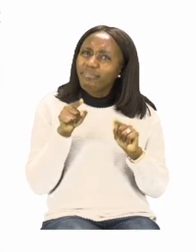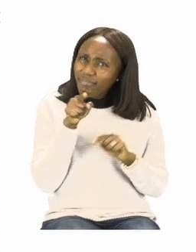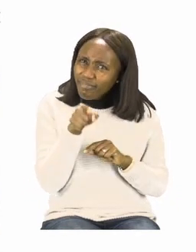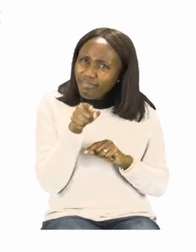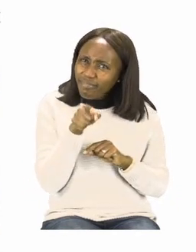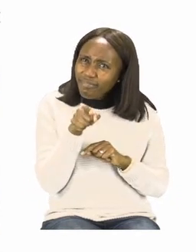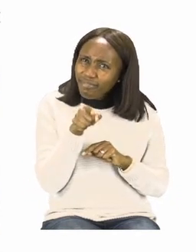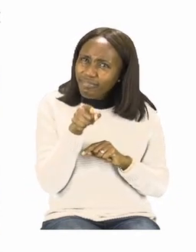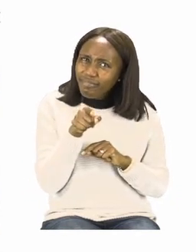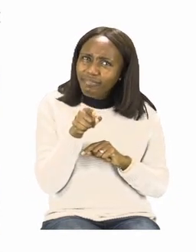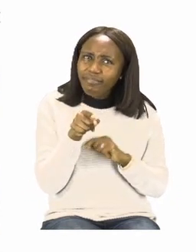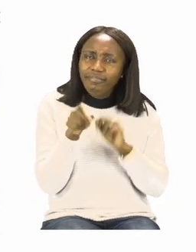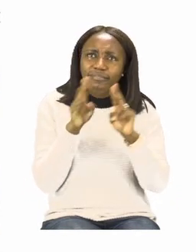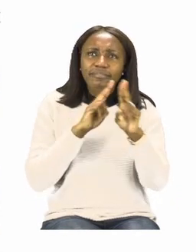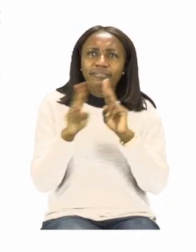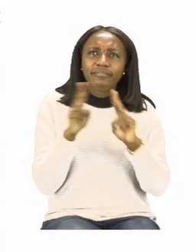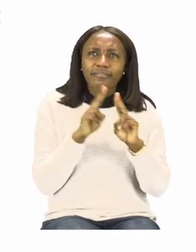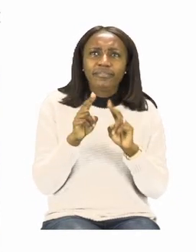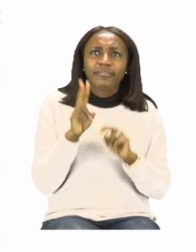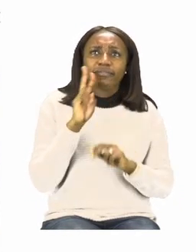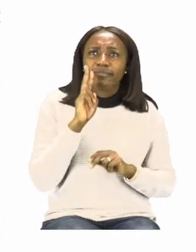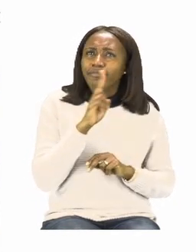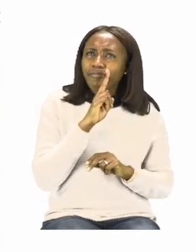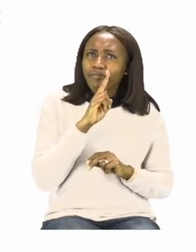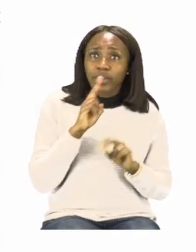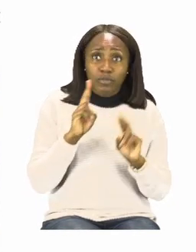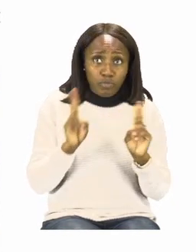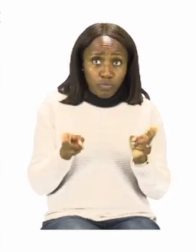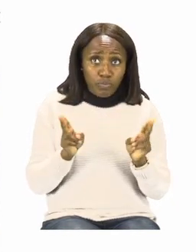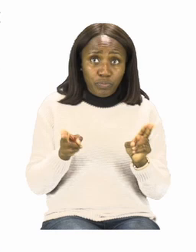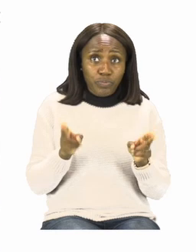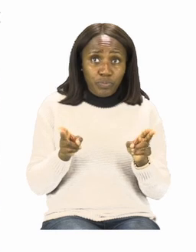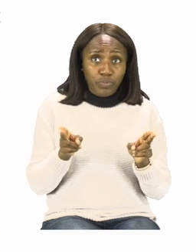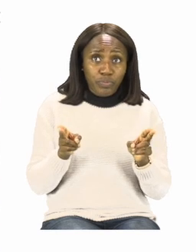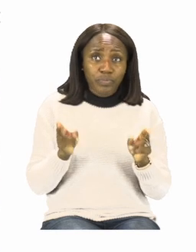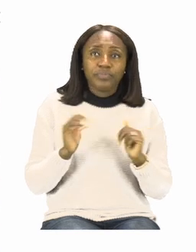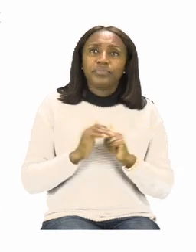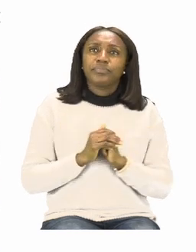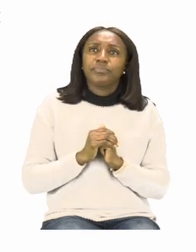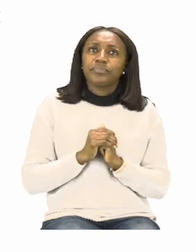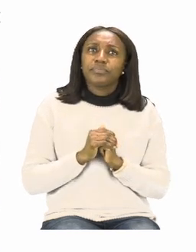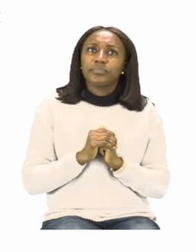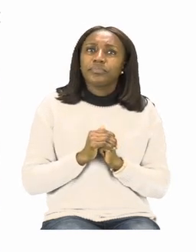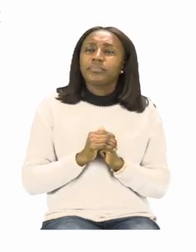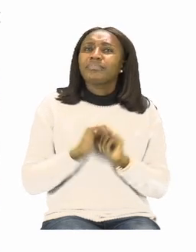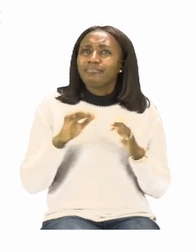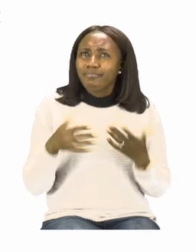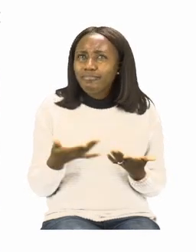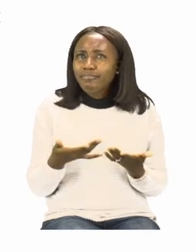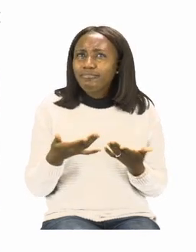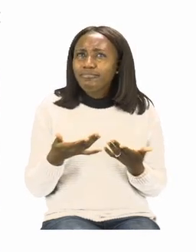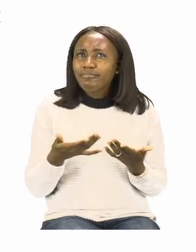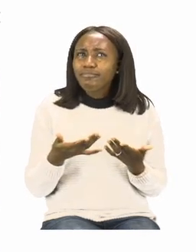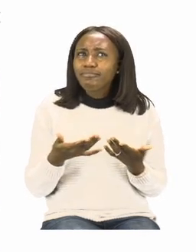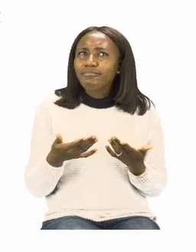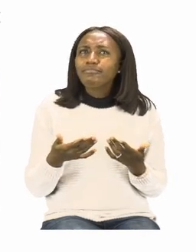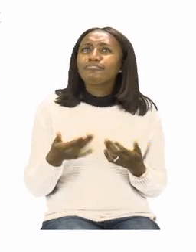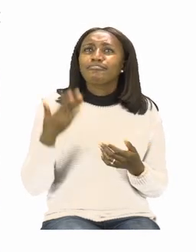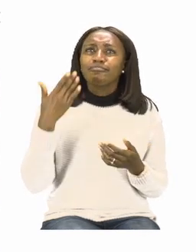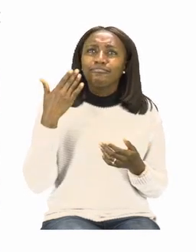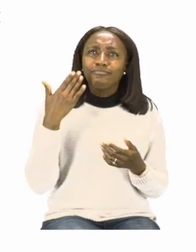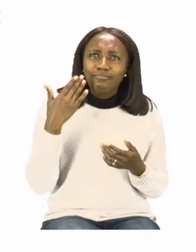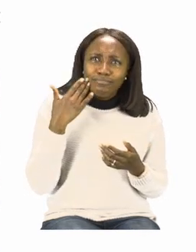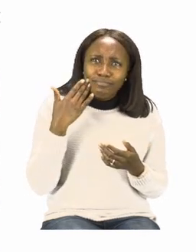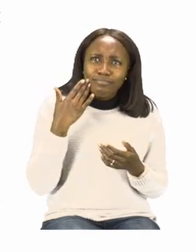to be doing regular verbs. Now, this is when we turn a verb into a simple past